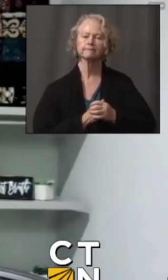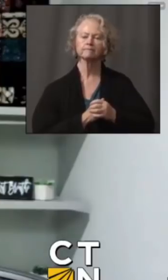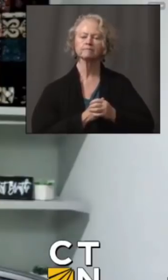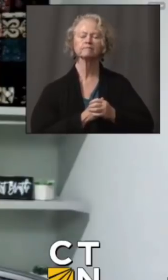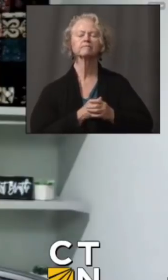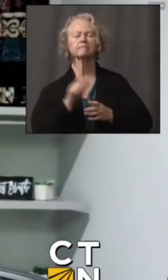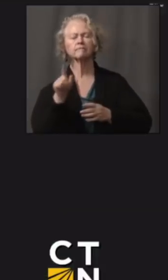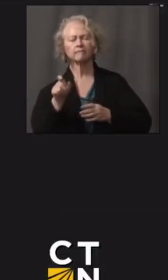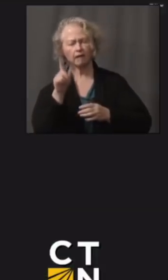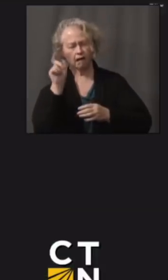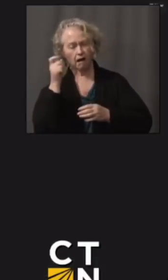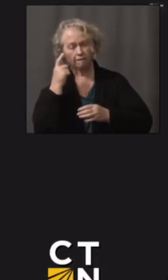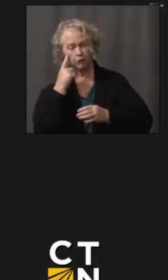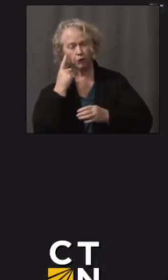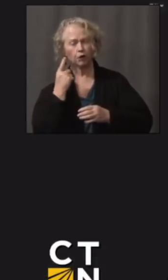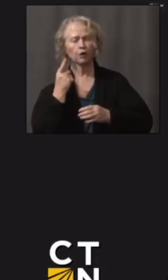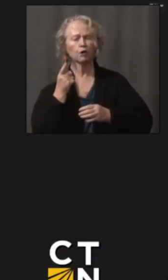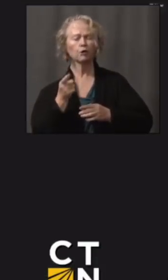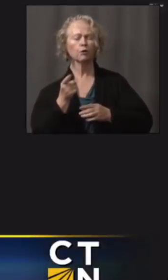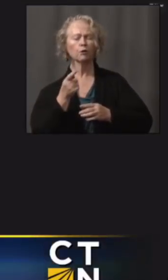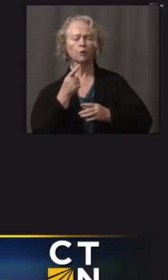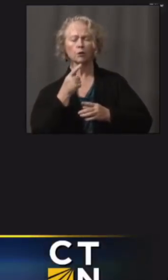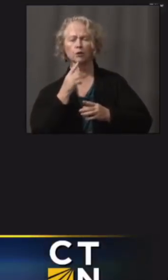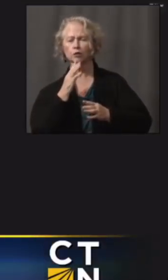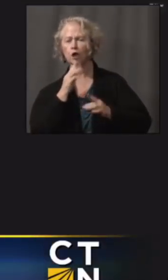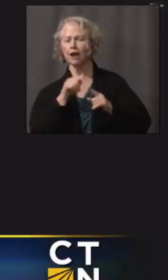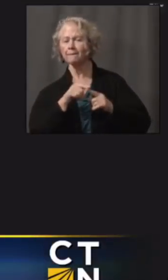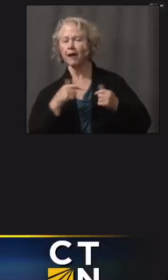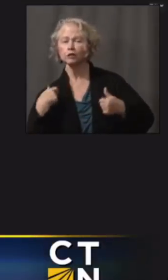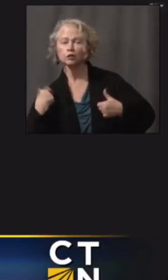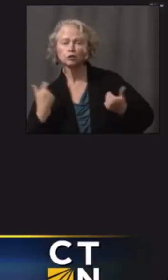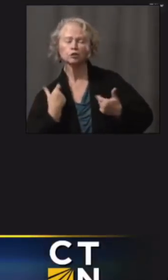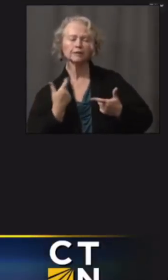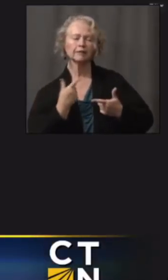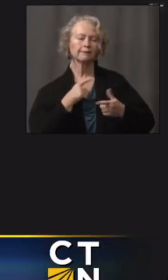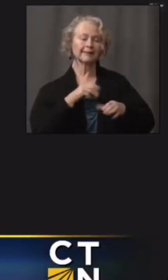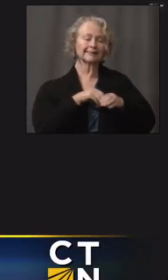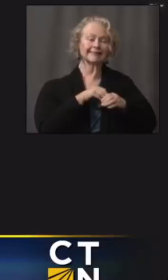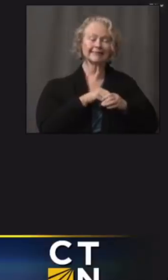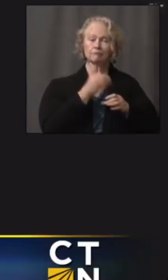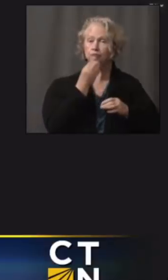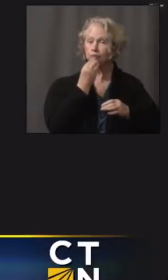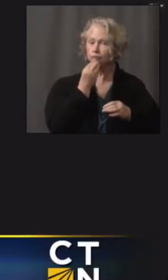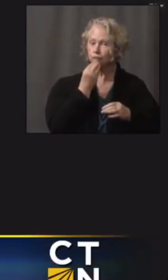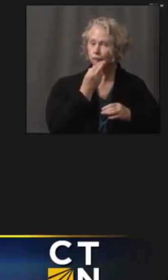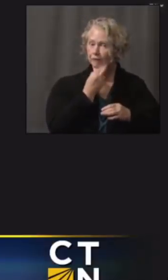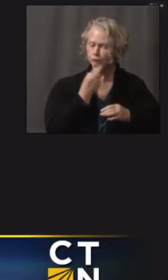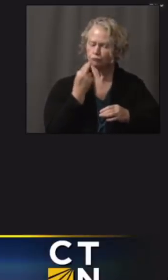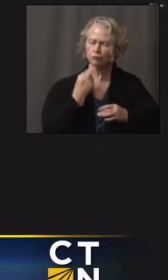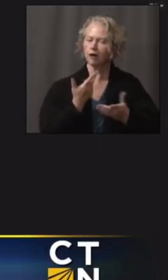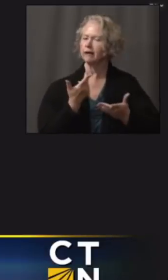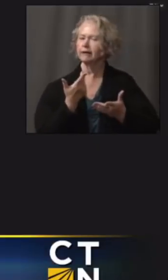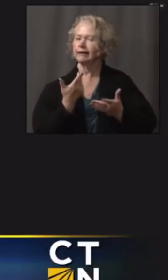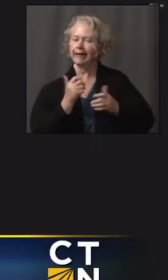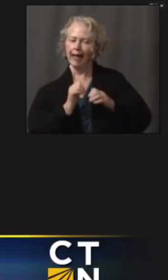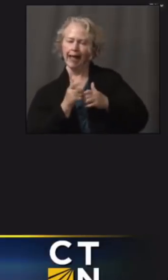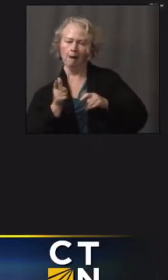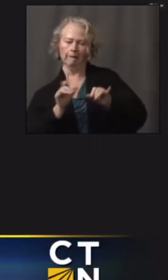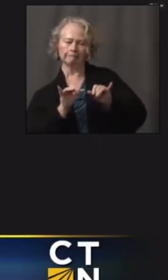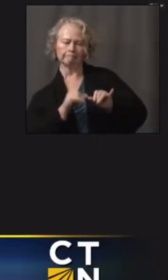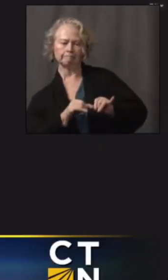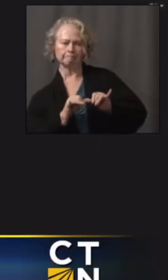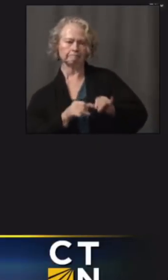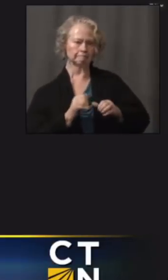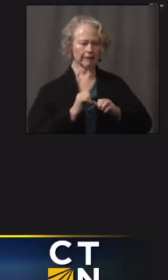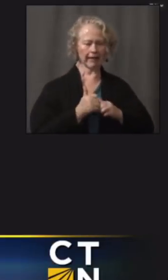And Governor, just going back to what you were saying in terms of looking at gyms and indoor dining, what metrics are you considering when you are looking at